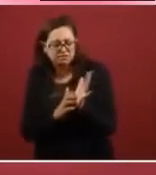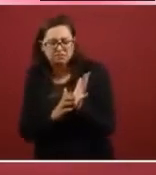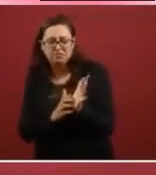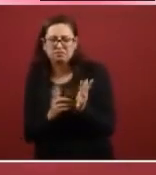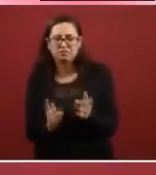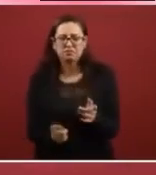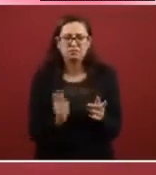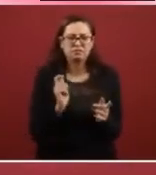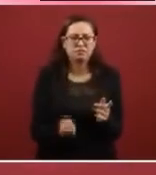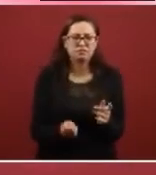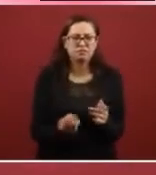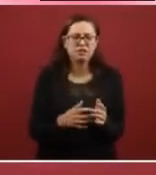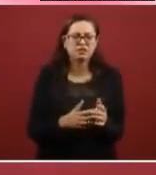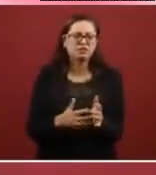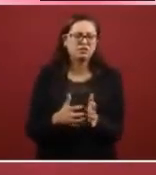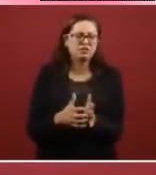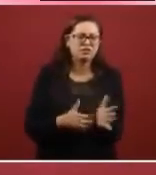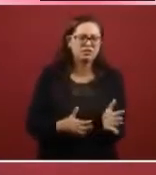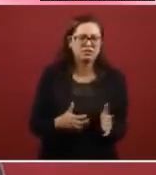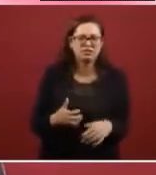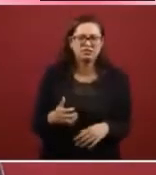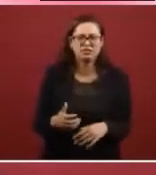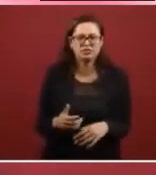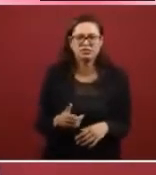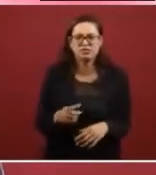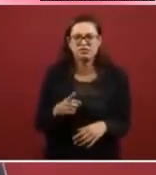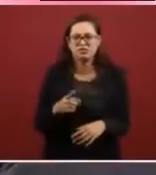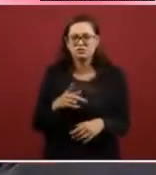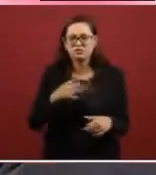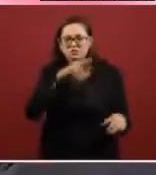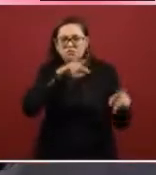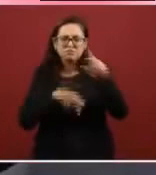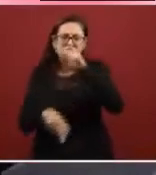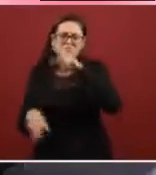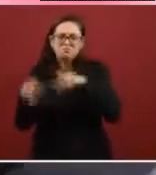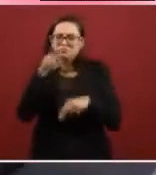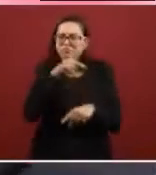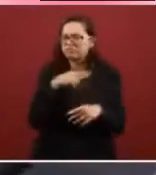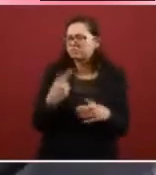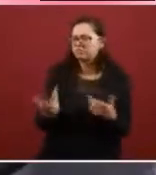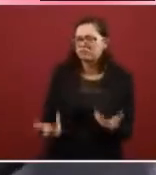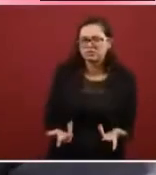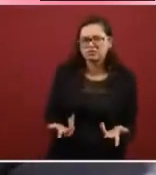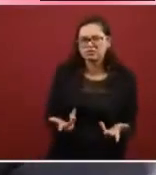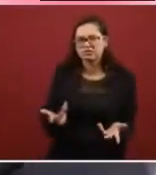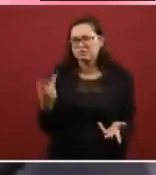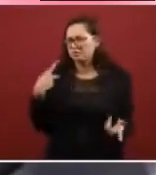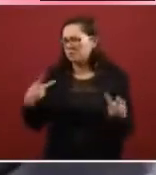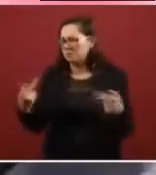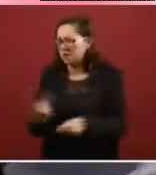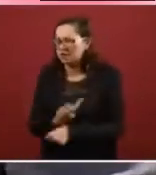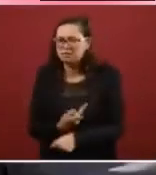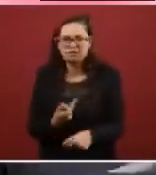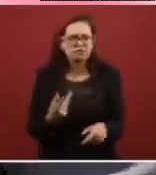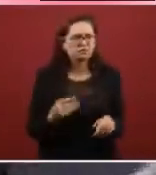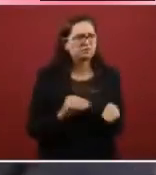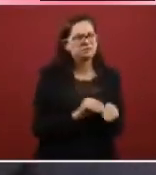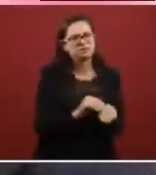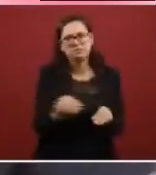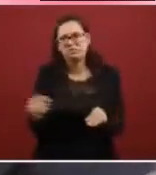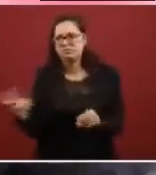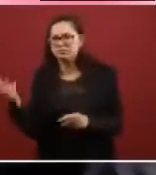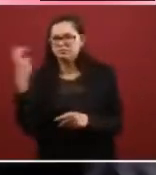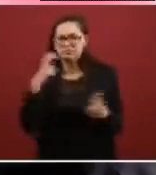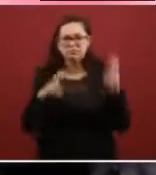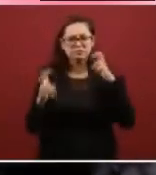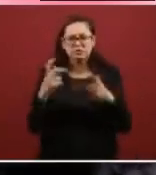exaggerations. Y muchos preocupados ahora que fui. And a lot of them were worried as I